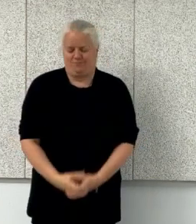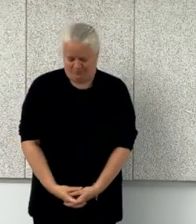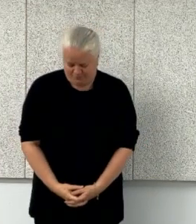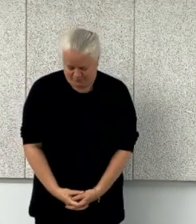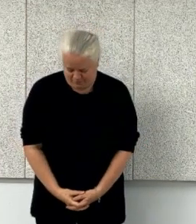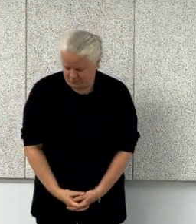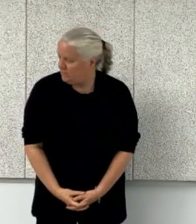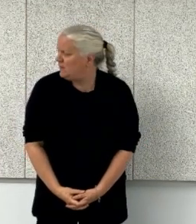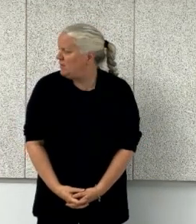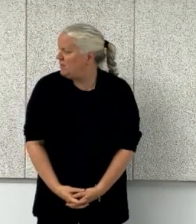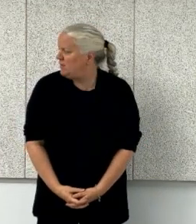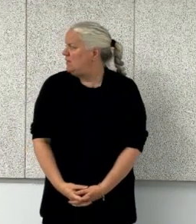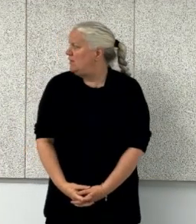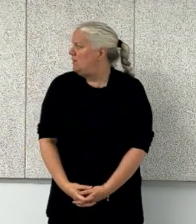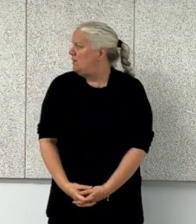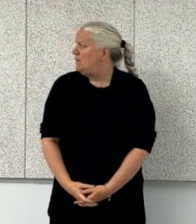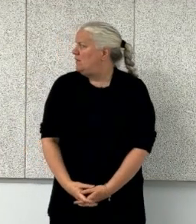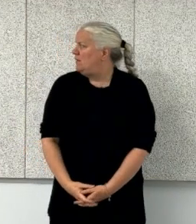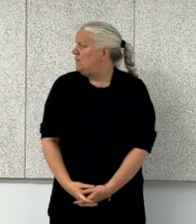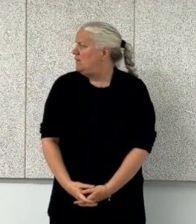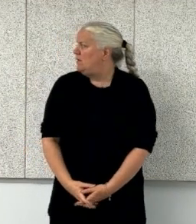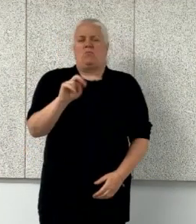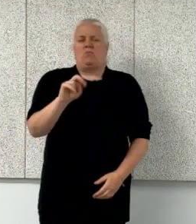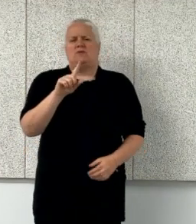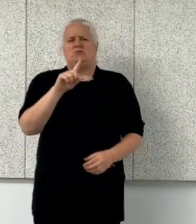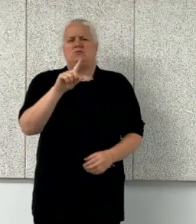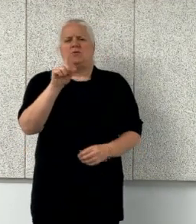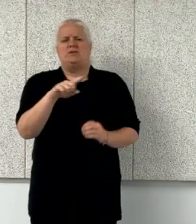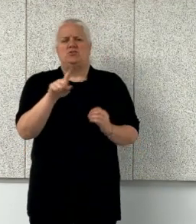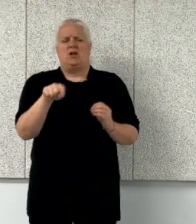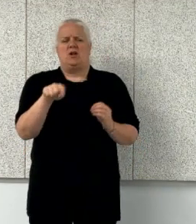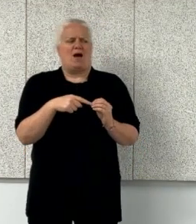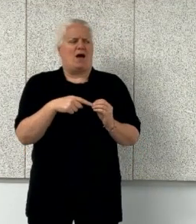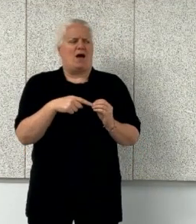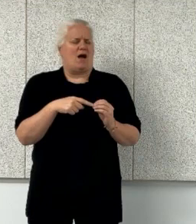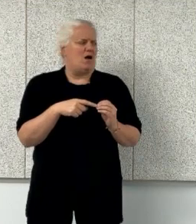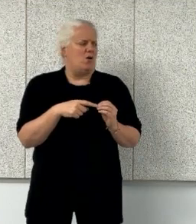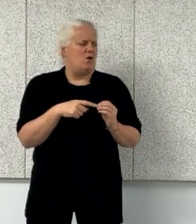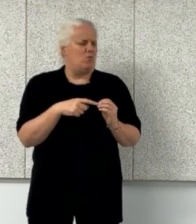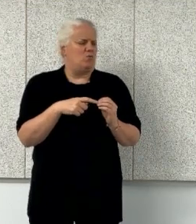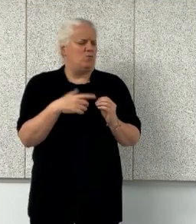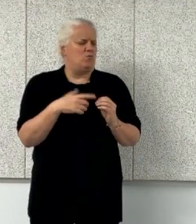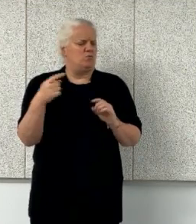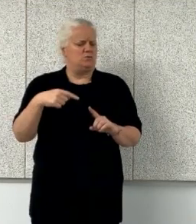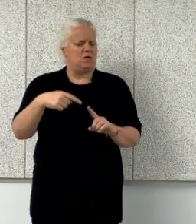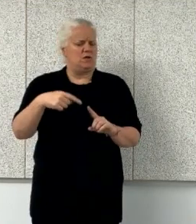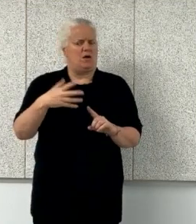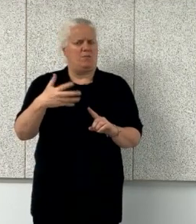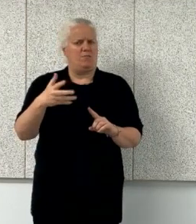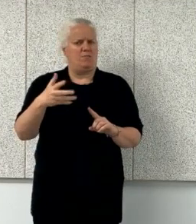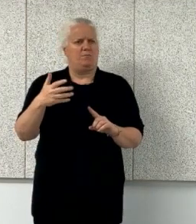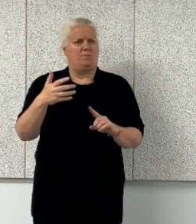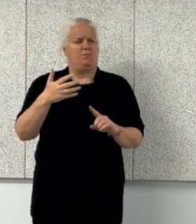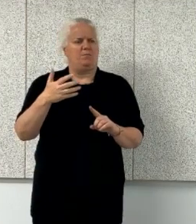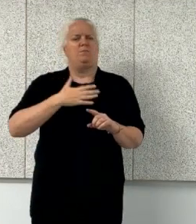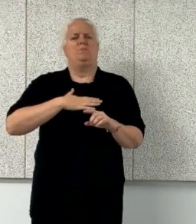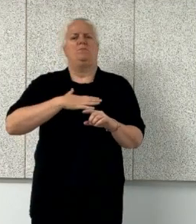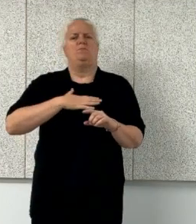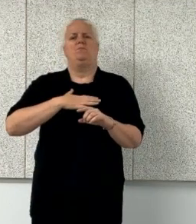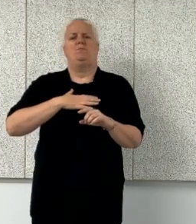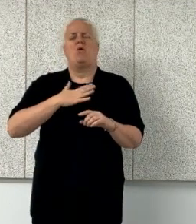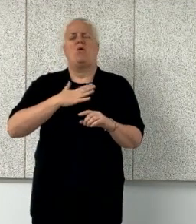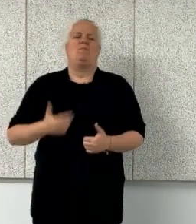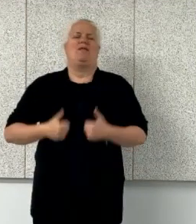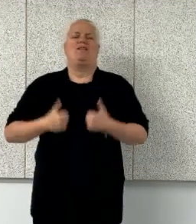Oh, there was a question about other hats, right? Yeah. I can step into that one. Please. So in addition to my consulting company,